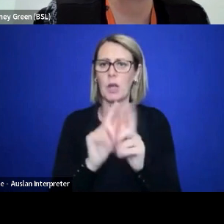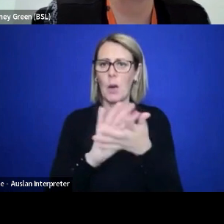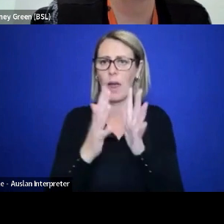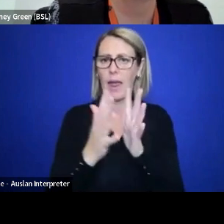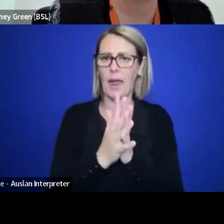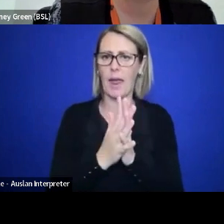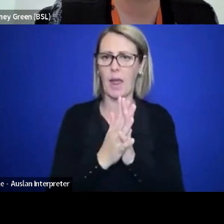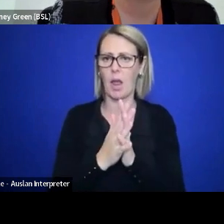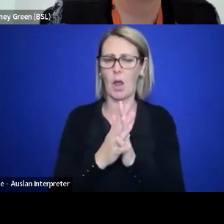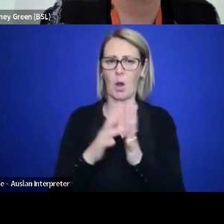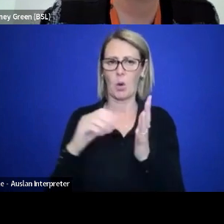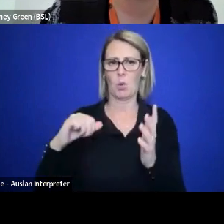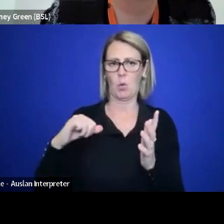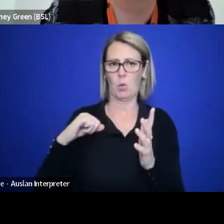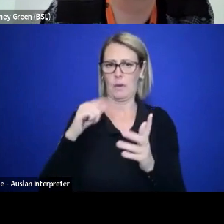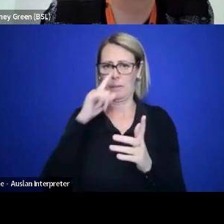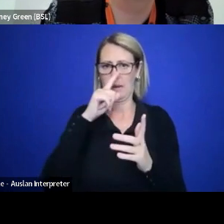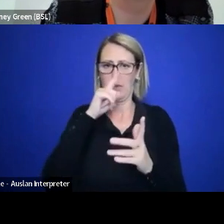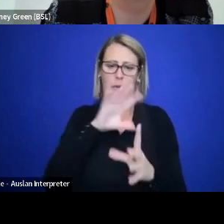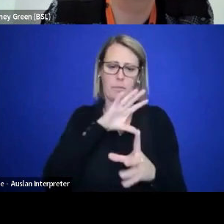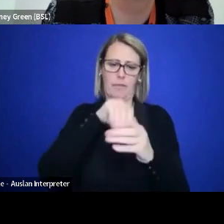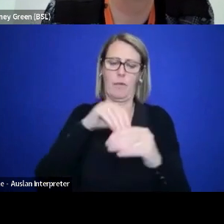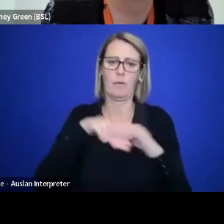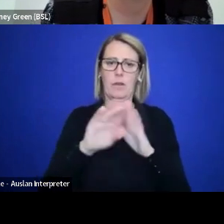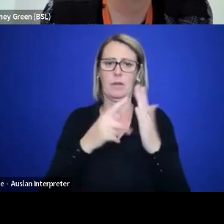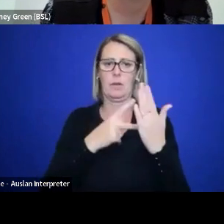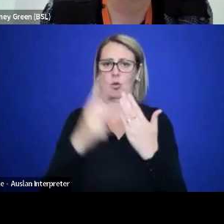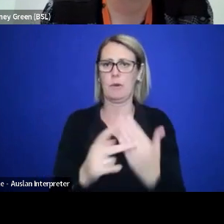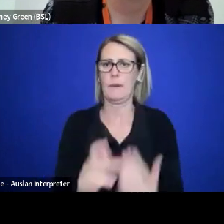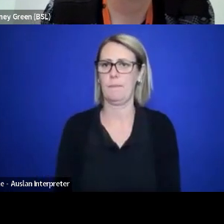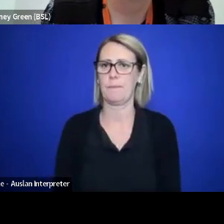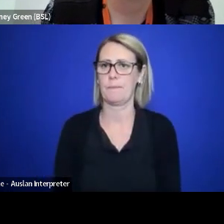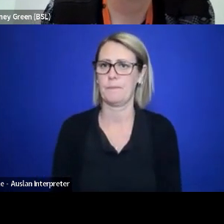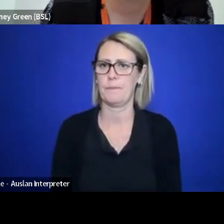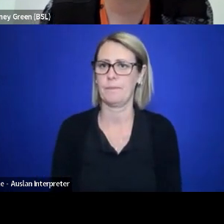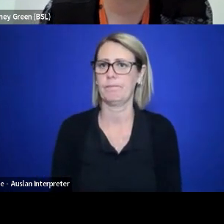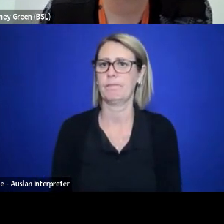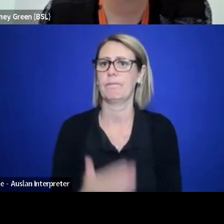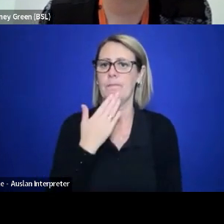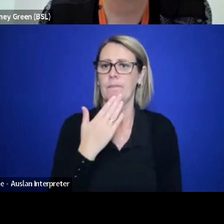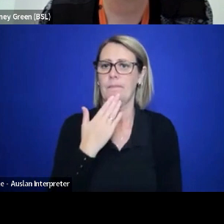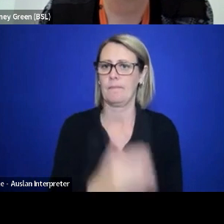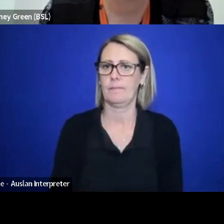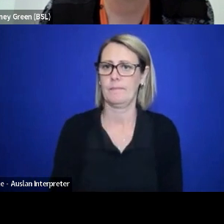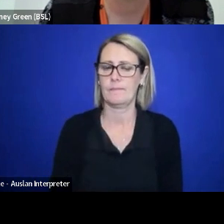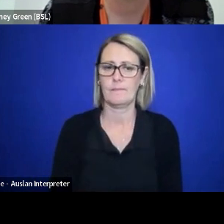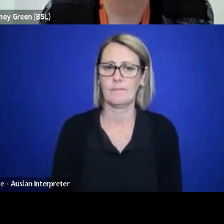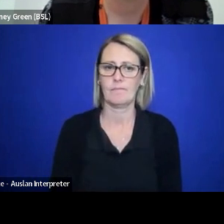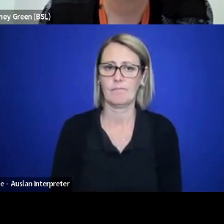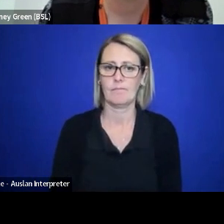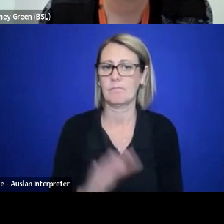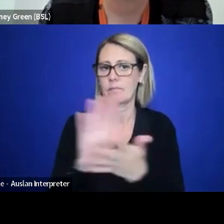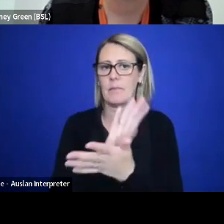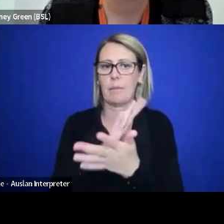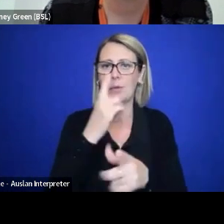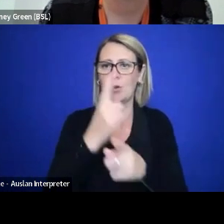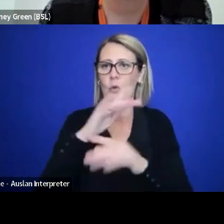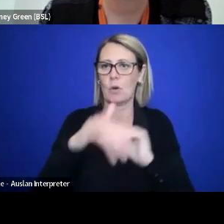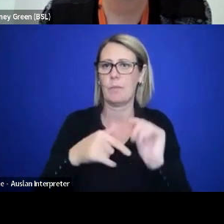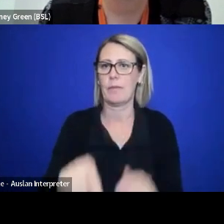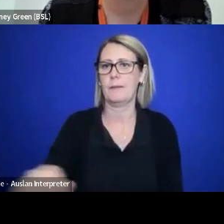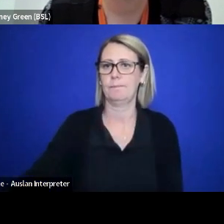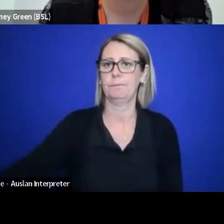receptive employers have been to this type of program? Thanks, Courtney. I'm happy to talk about